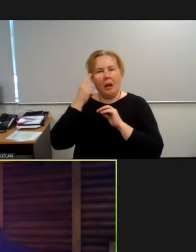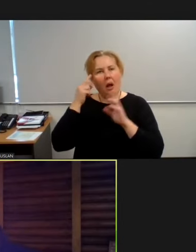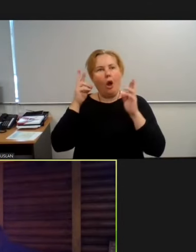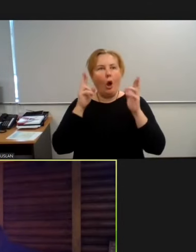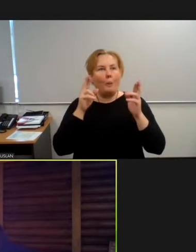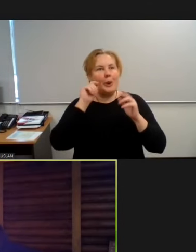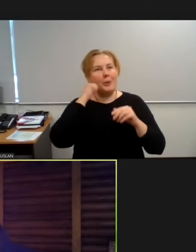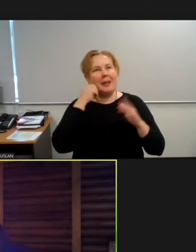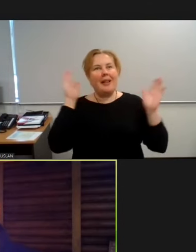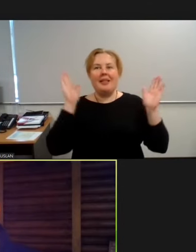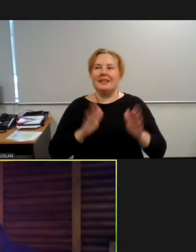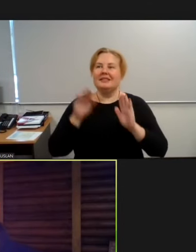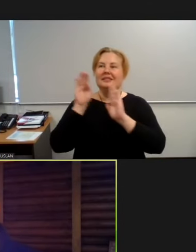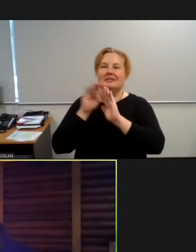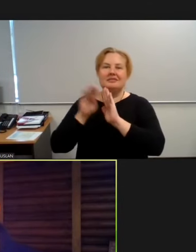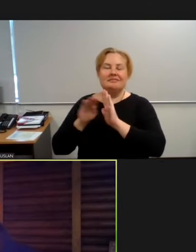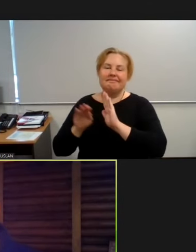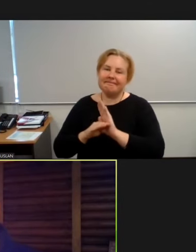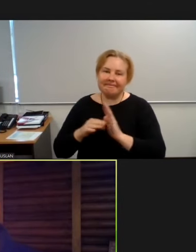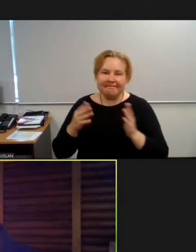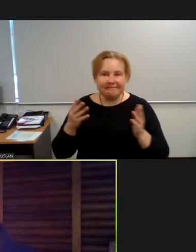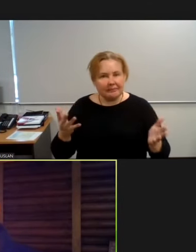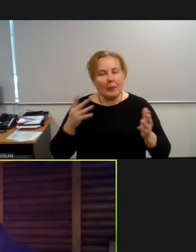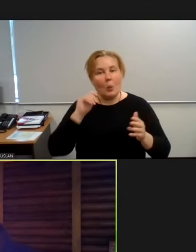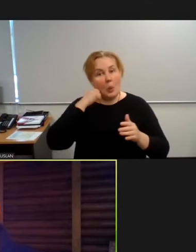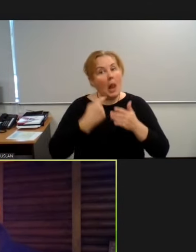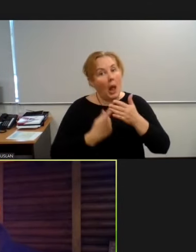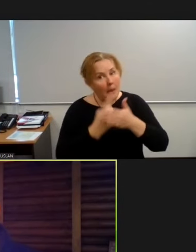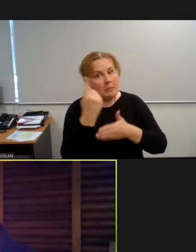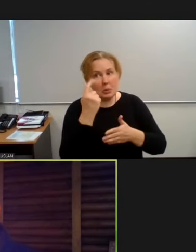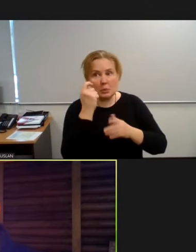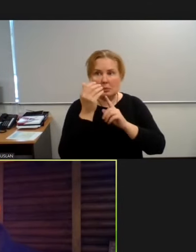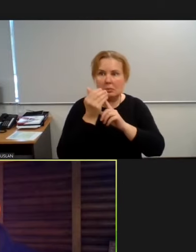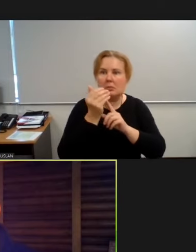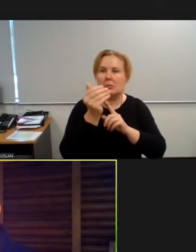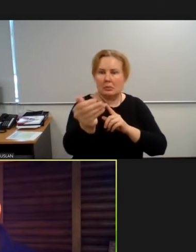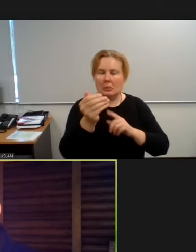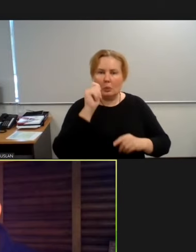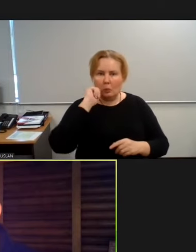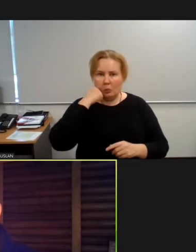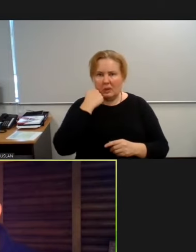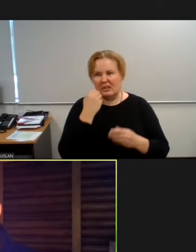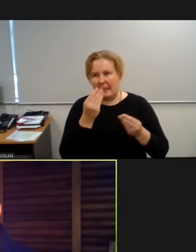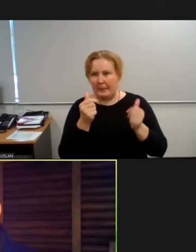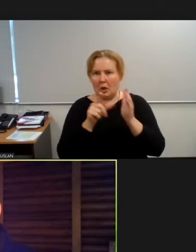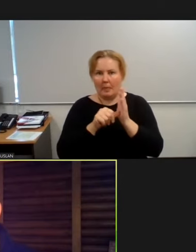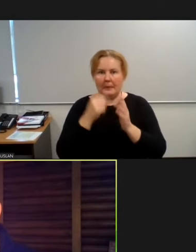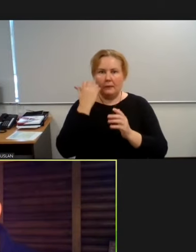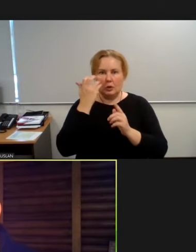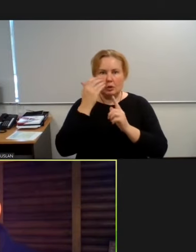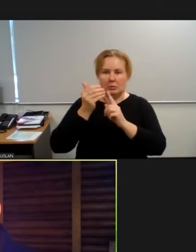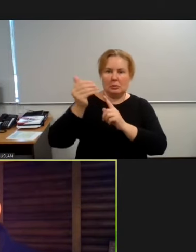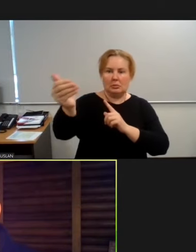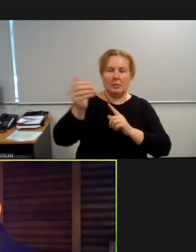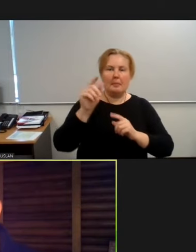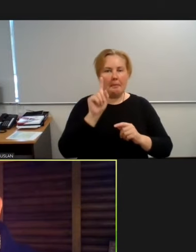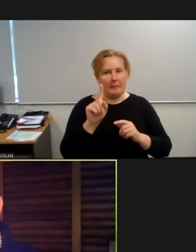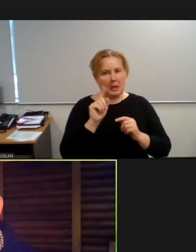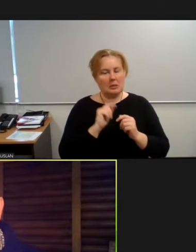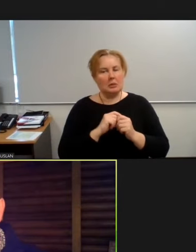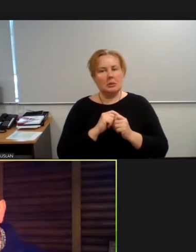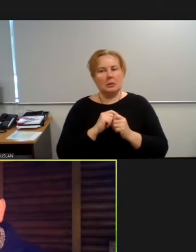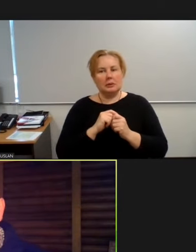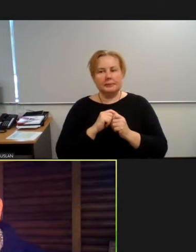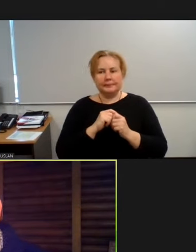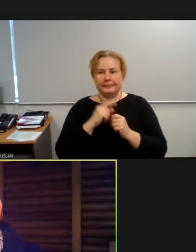further. I'm sure that will happen at some point, in which case it's much better to be ready to actually seize the moment.